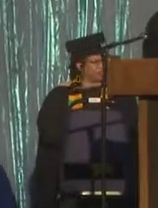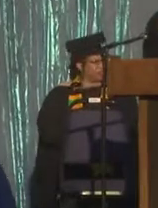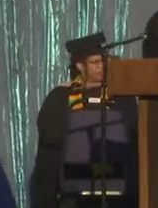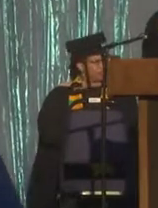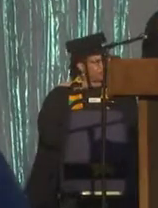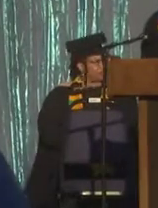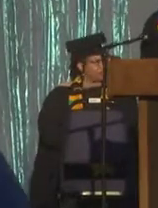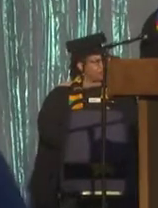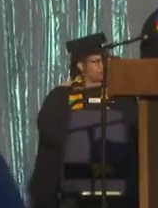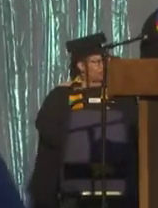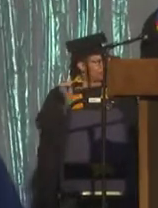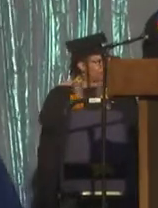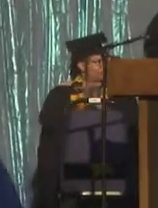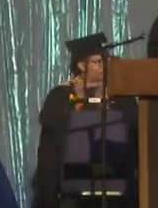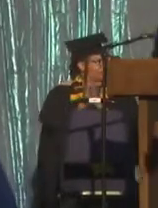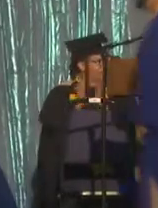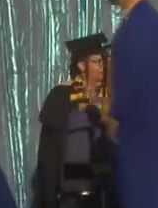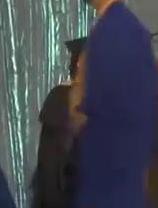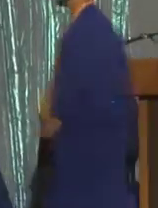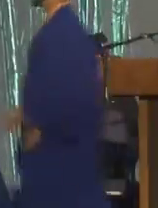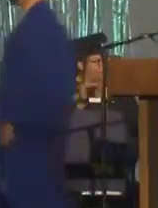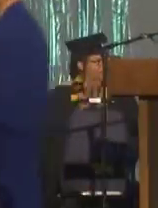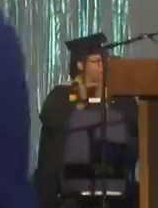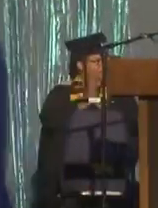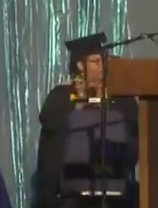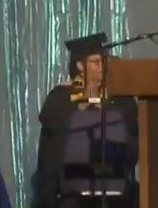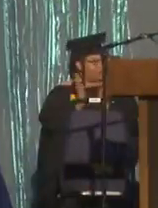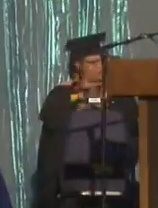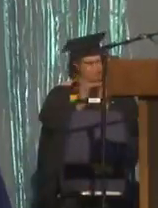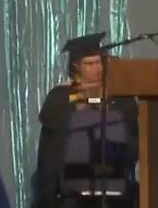Joel Moan, with high honors.